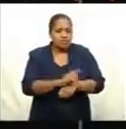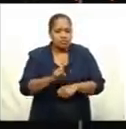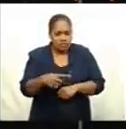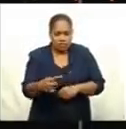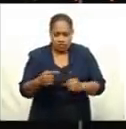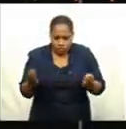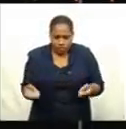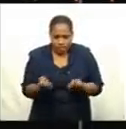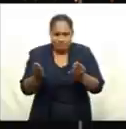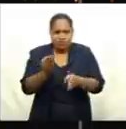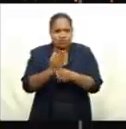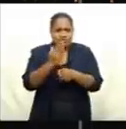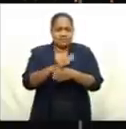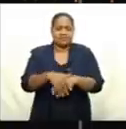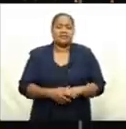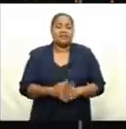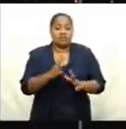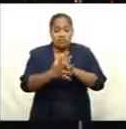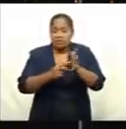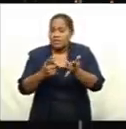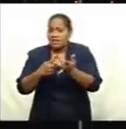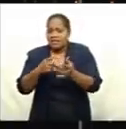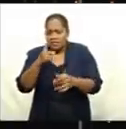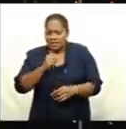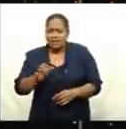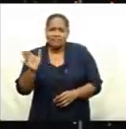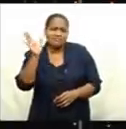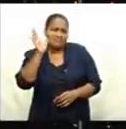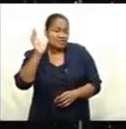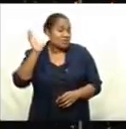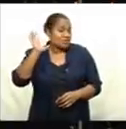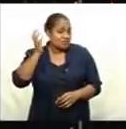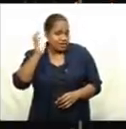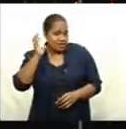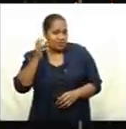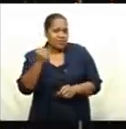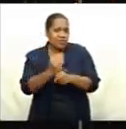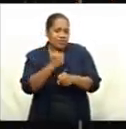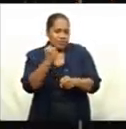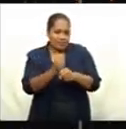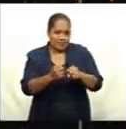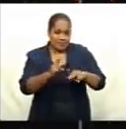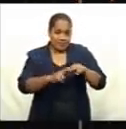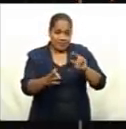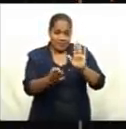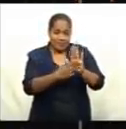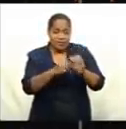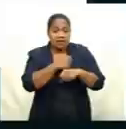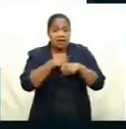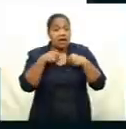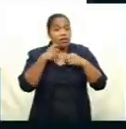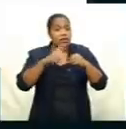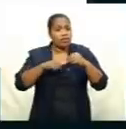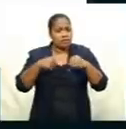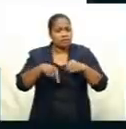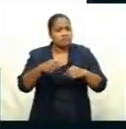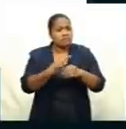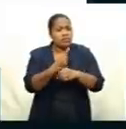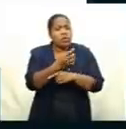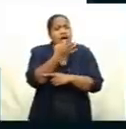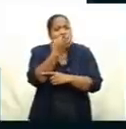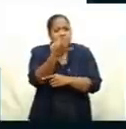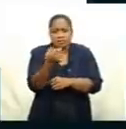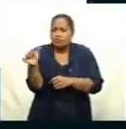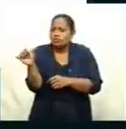up the tempo. For these stories and others, you can tune in daily to our sister radio station Gold FM. To our poll question, this week we are asking,